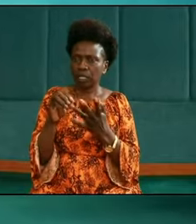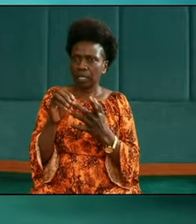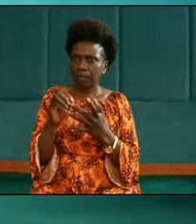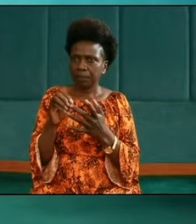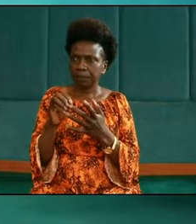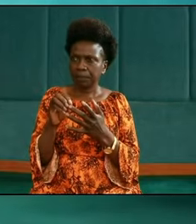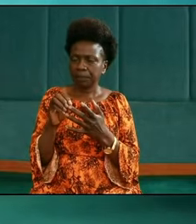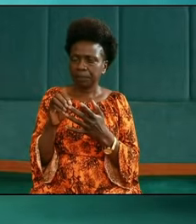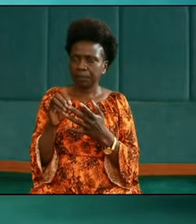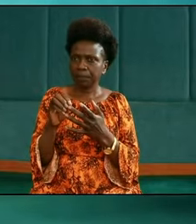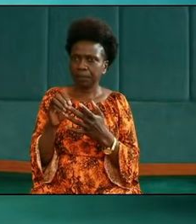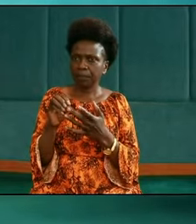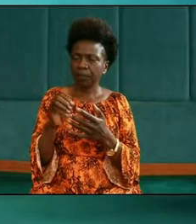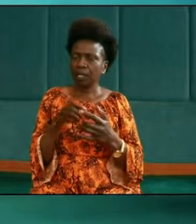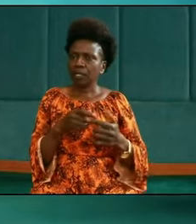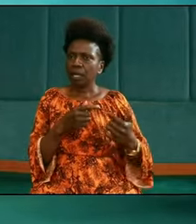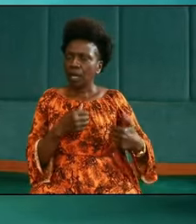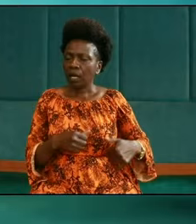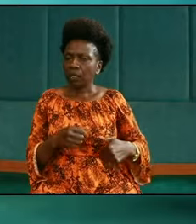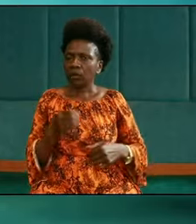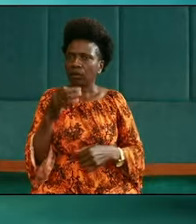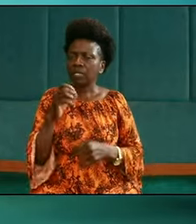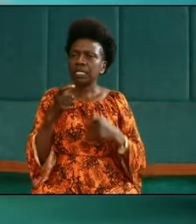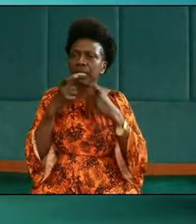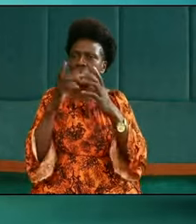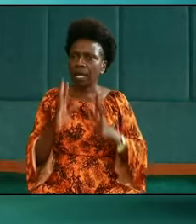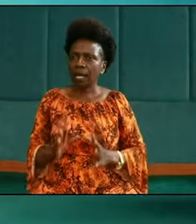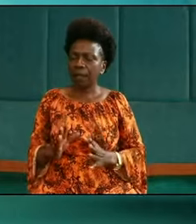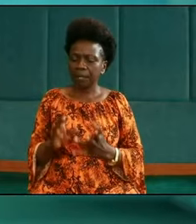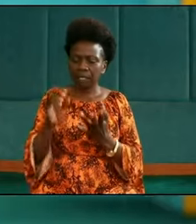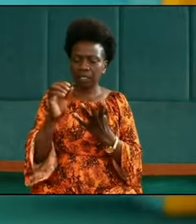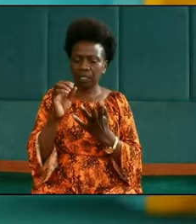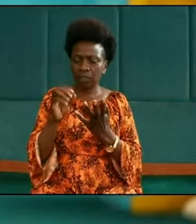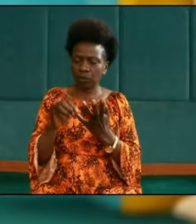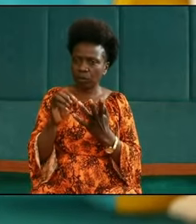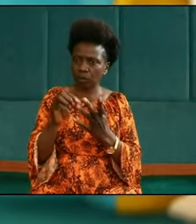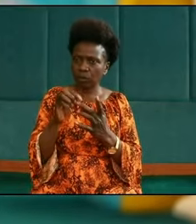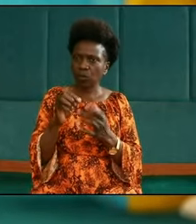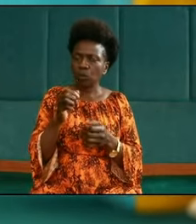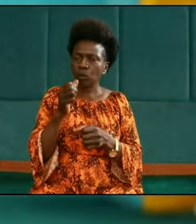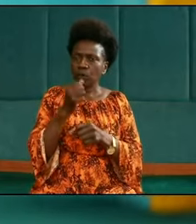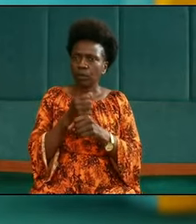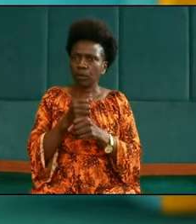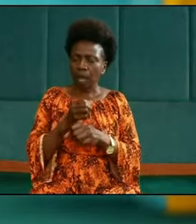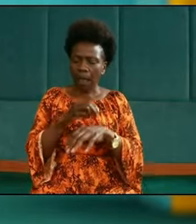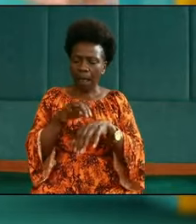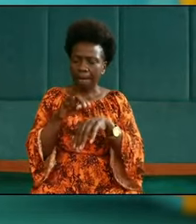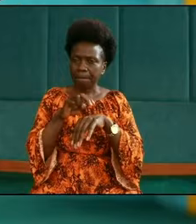the heart of this backslider. He is choosing to act